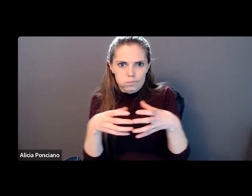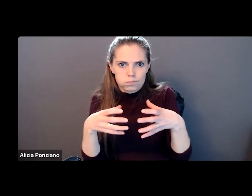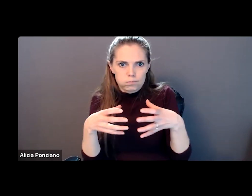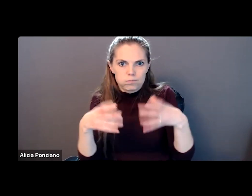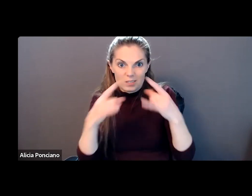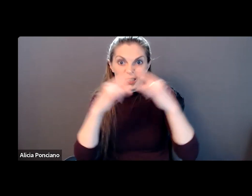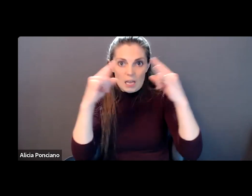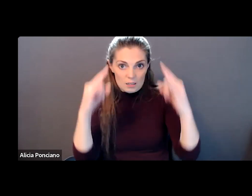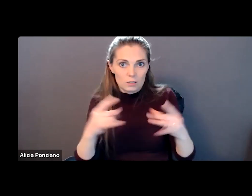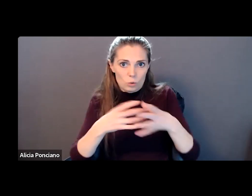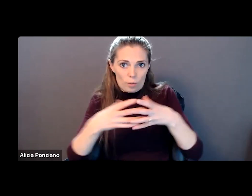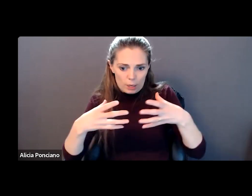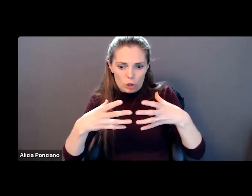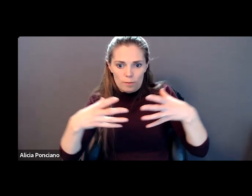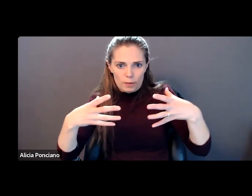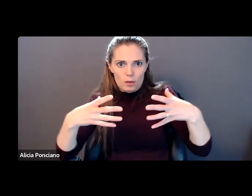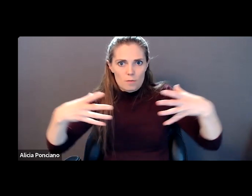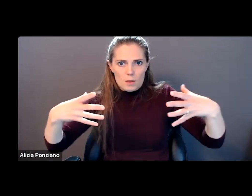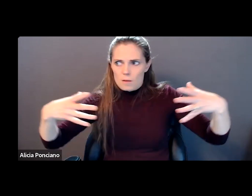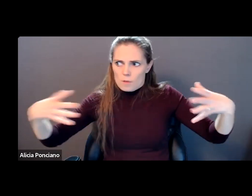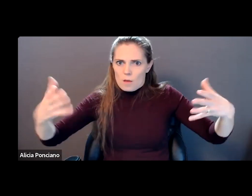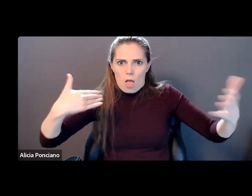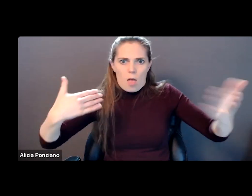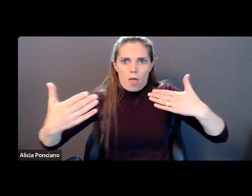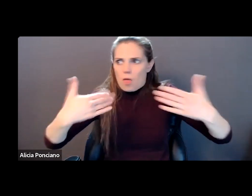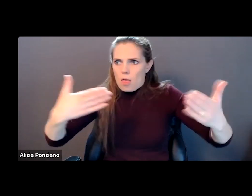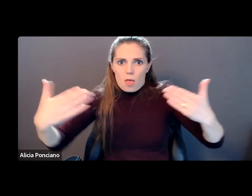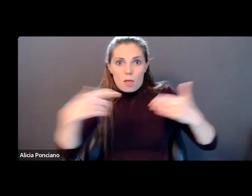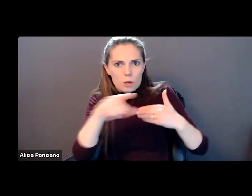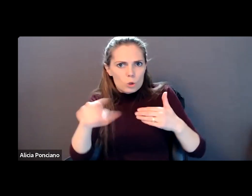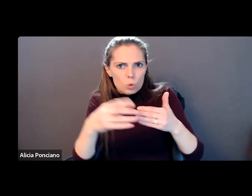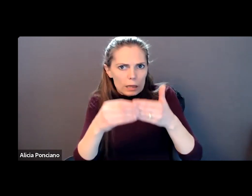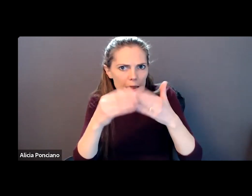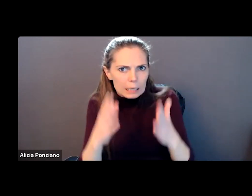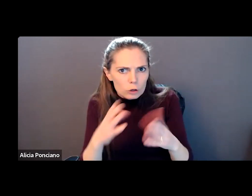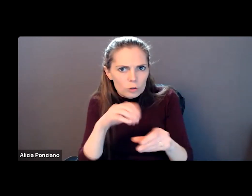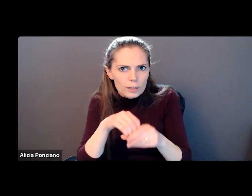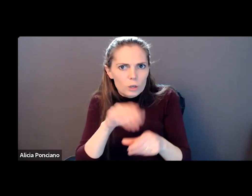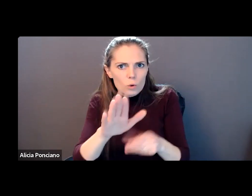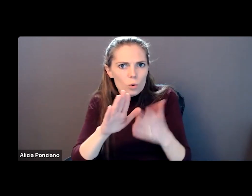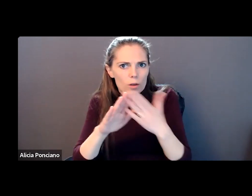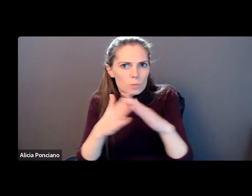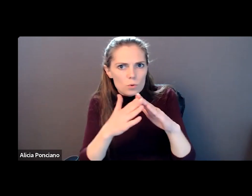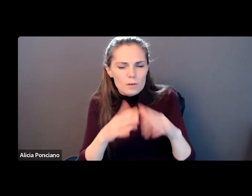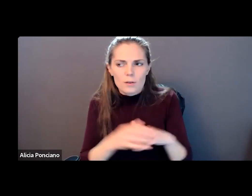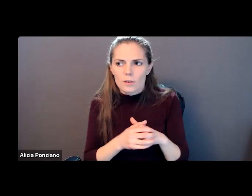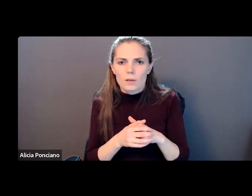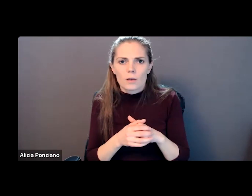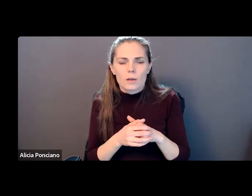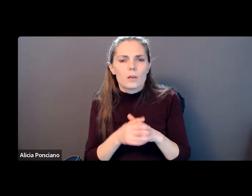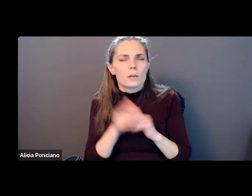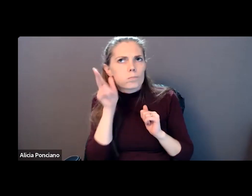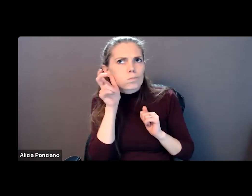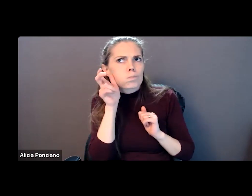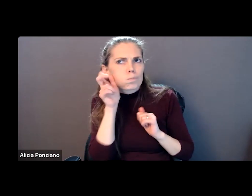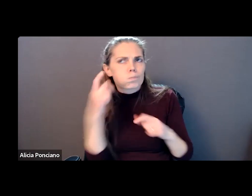be, and you already are, leaders in your community to take the messages you heard over these